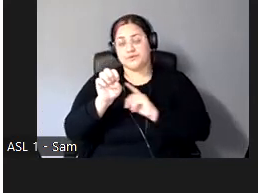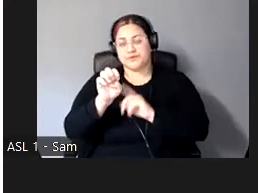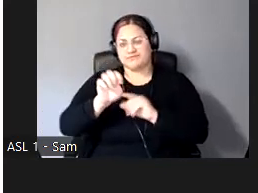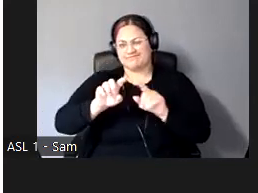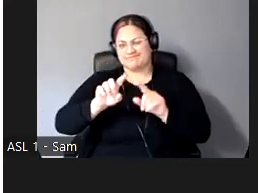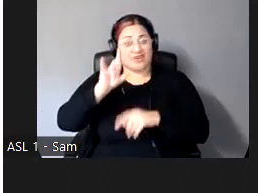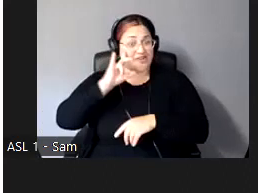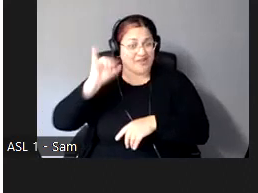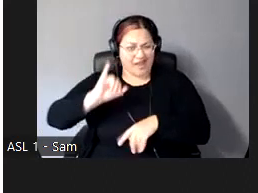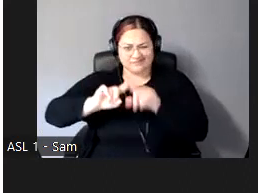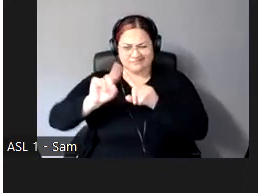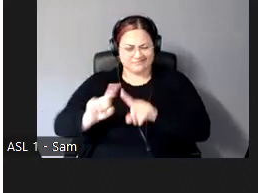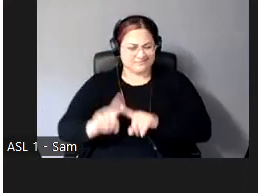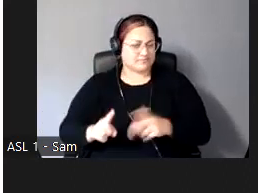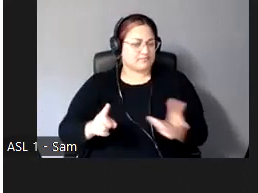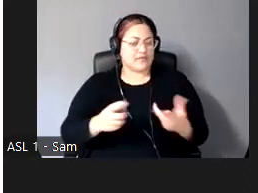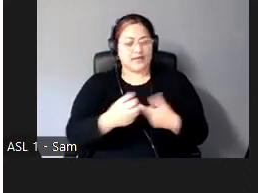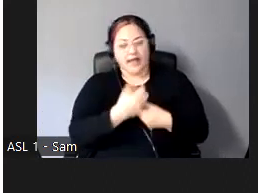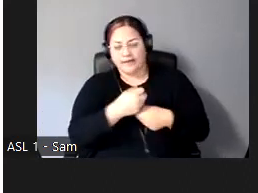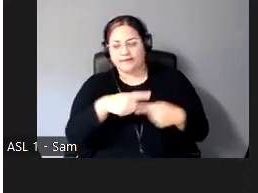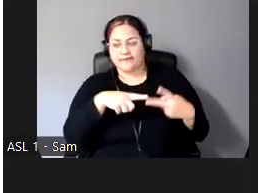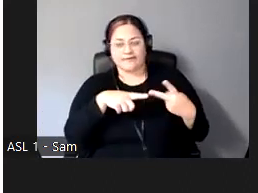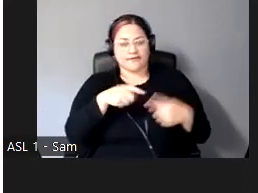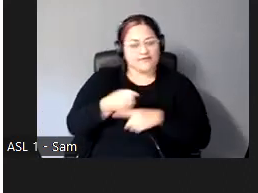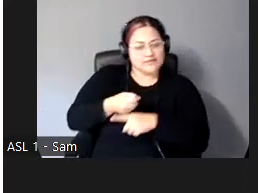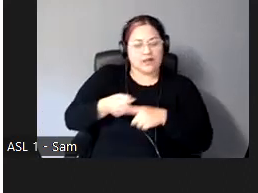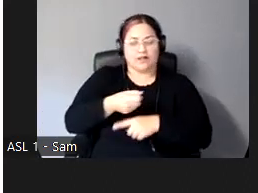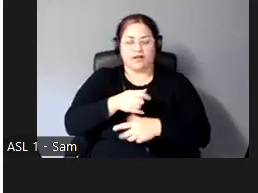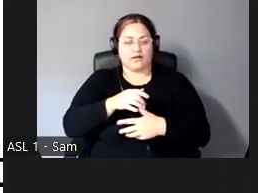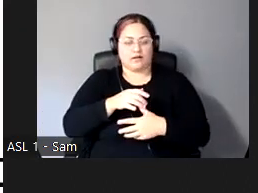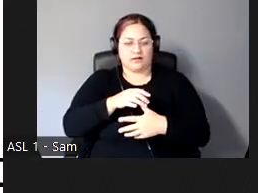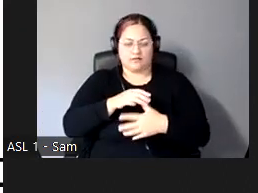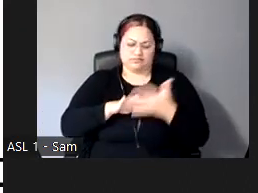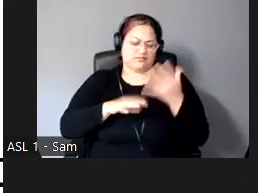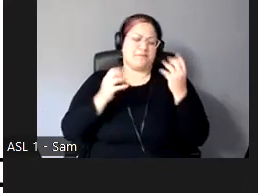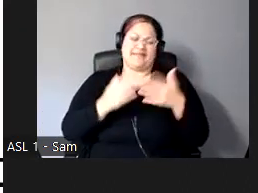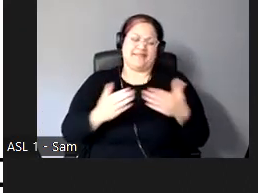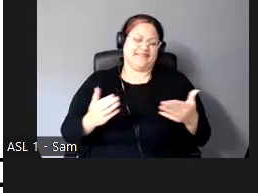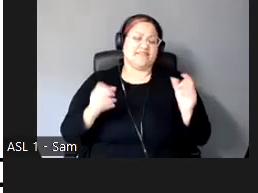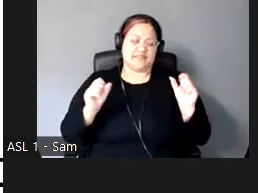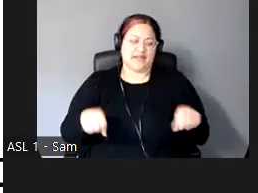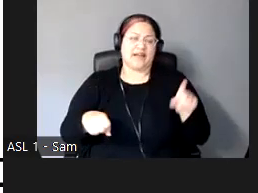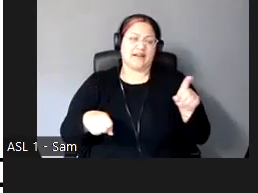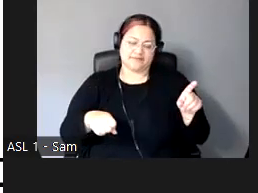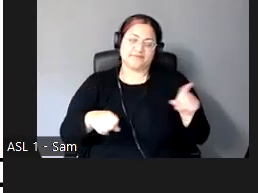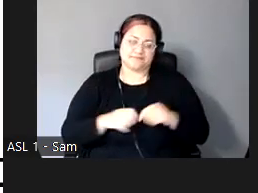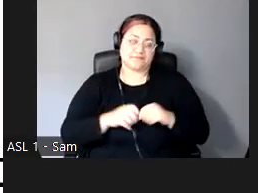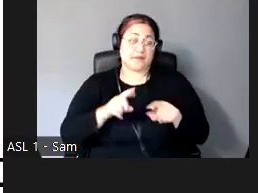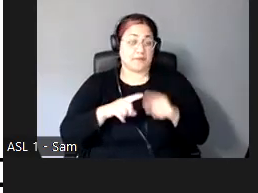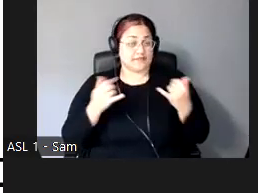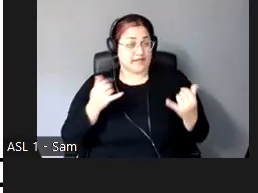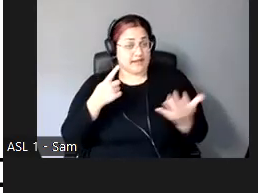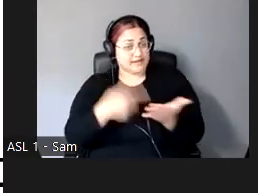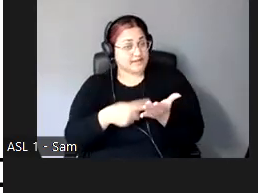harassment, and can take its toll around emotional abuse. And as we're in the context that we're going to be talking about today,